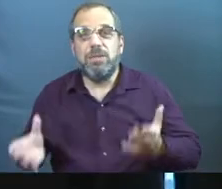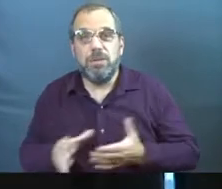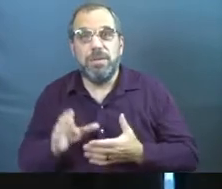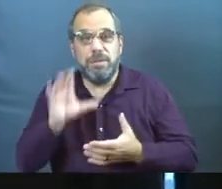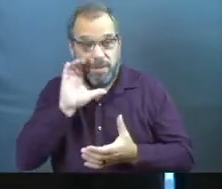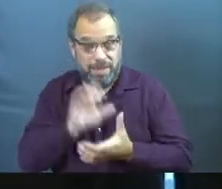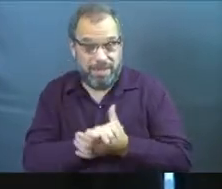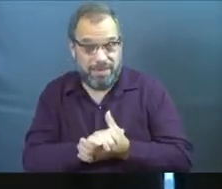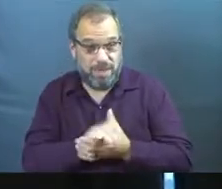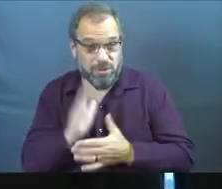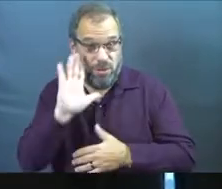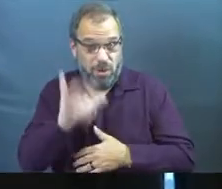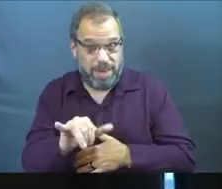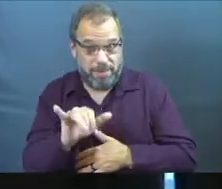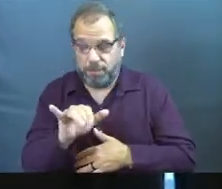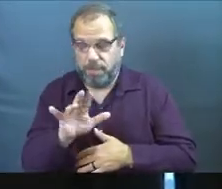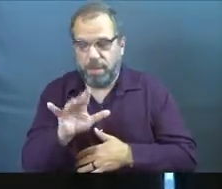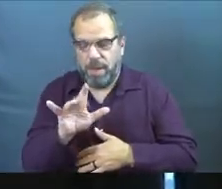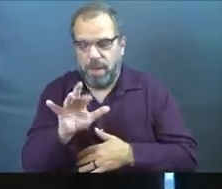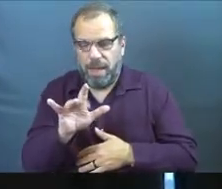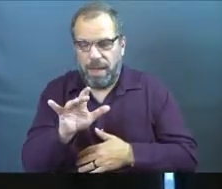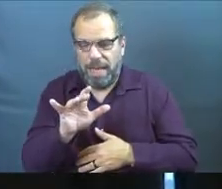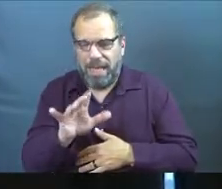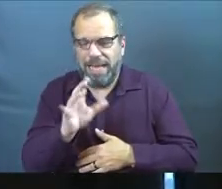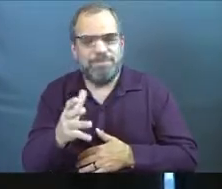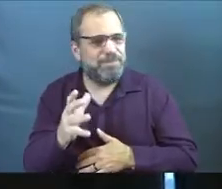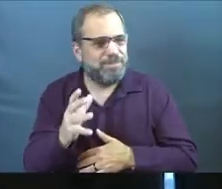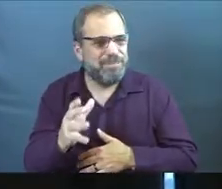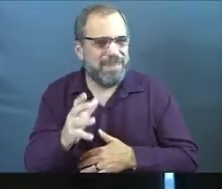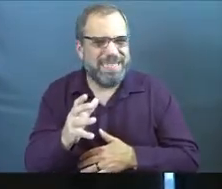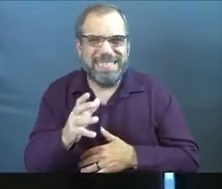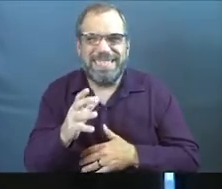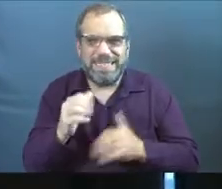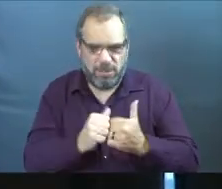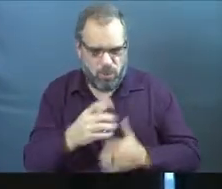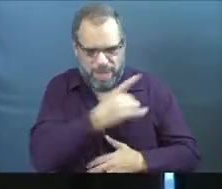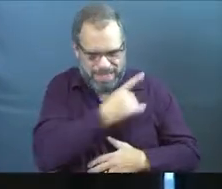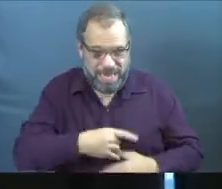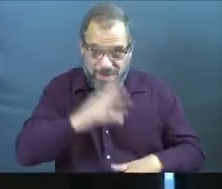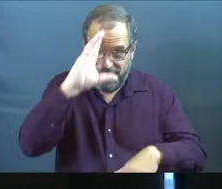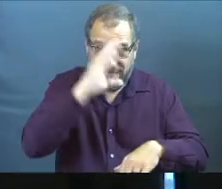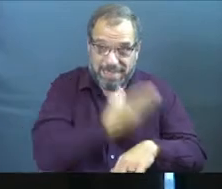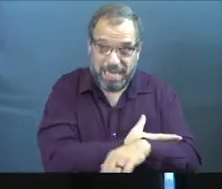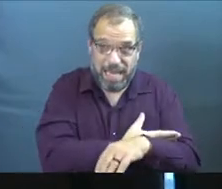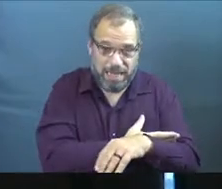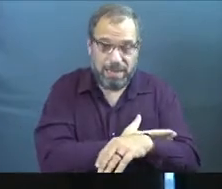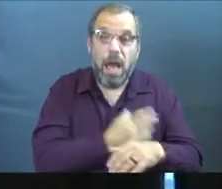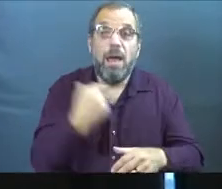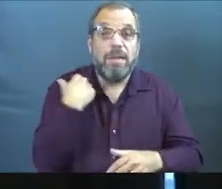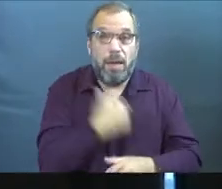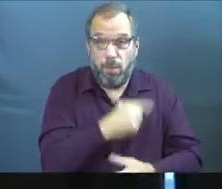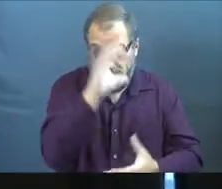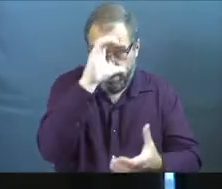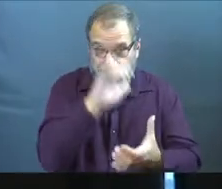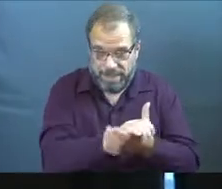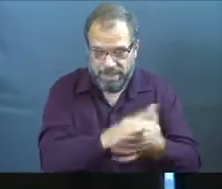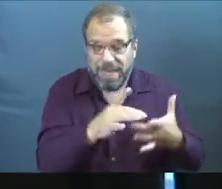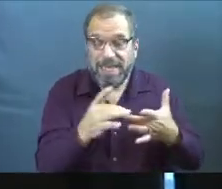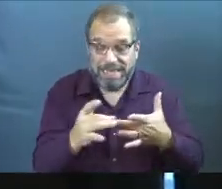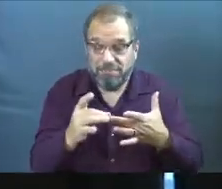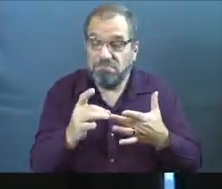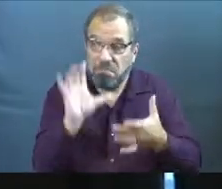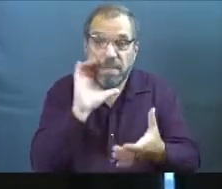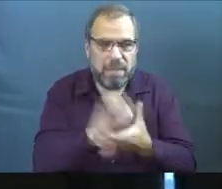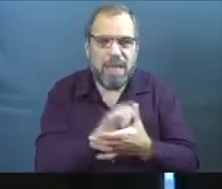for people to hear this and to know this. So there's this moment with David and his son. We believe, and this leads us to